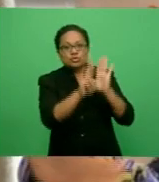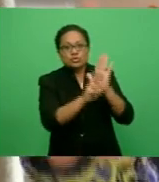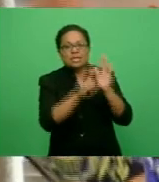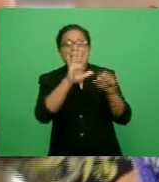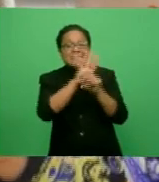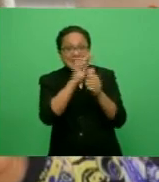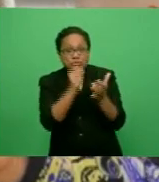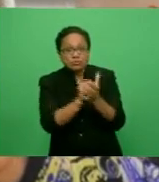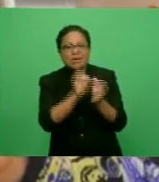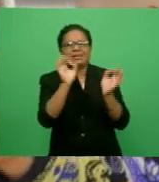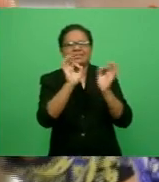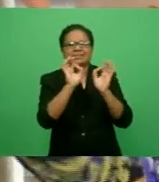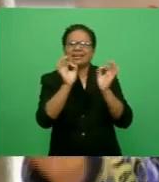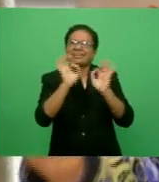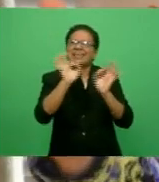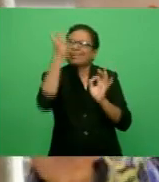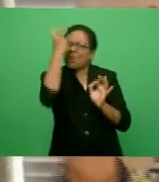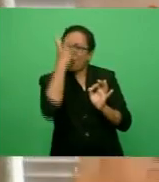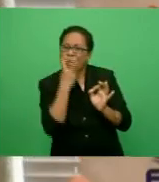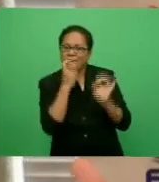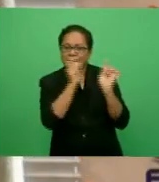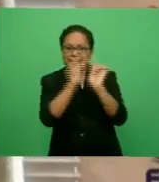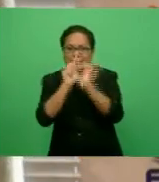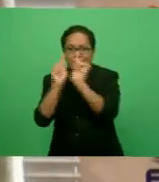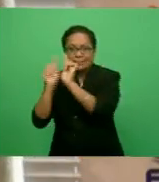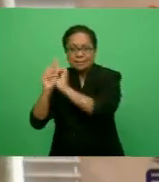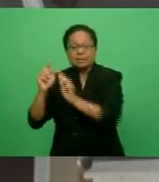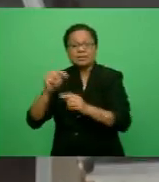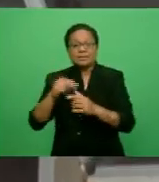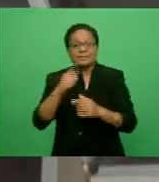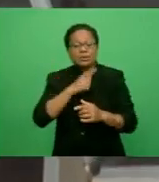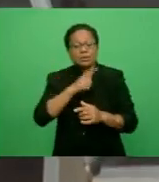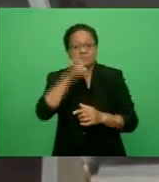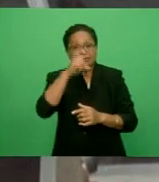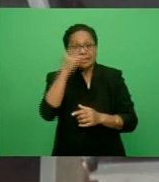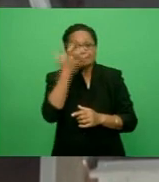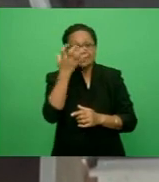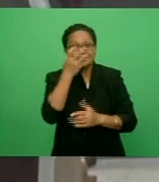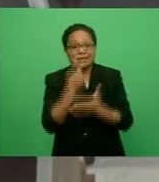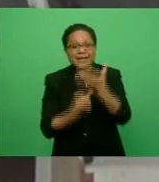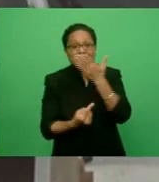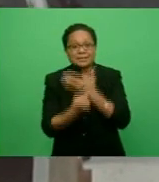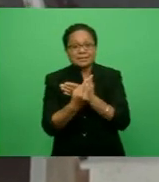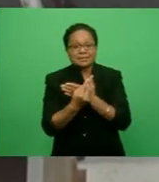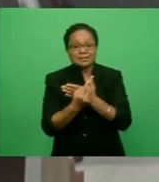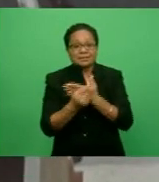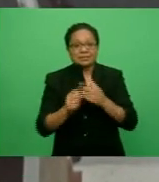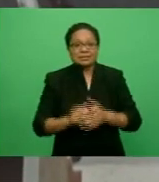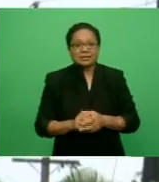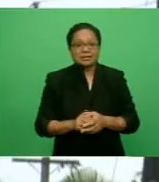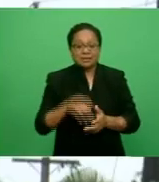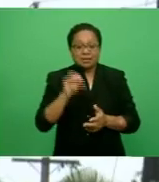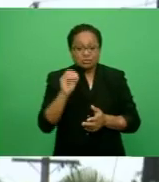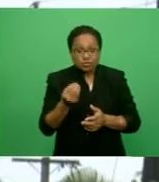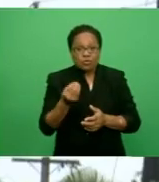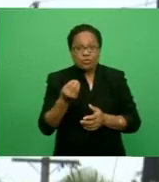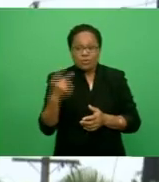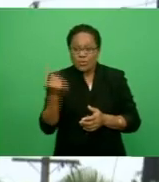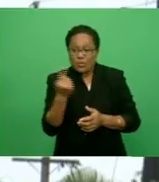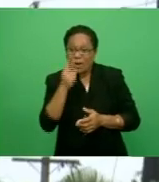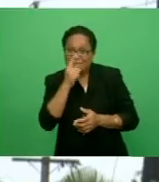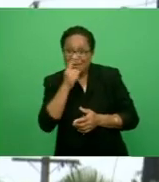deteriorated over a period of time and you are posing as a risk or a hazard. Patel says Fijians should take safety to their own hands,